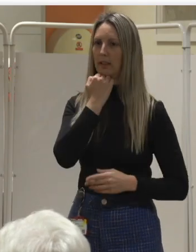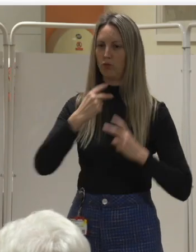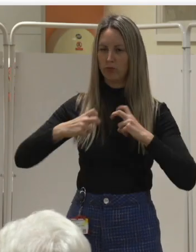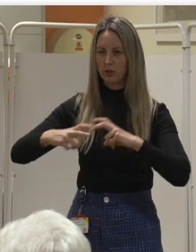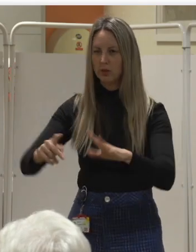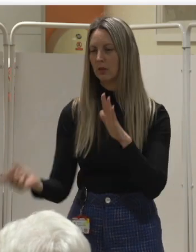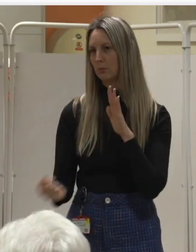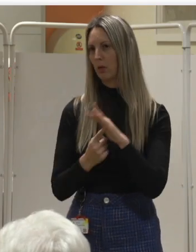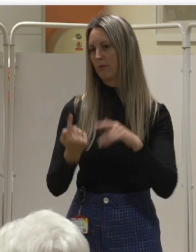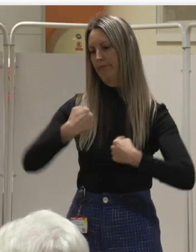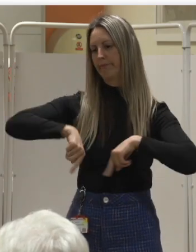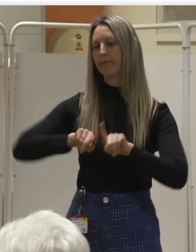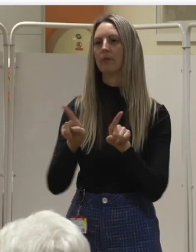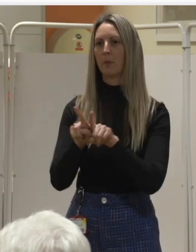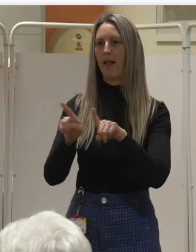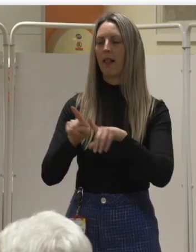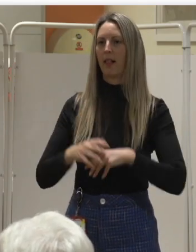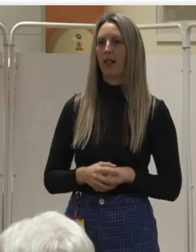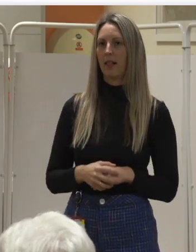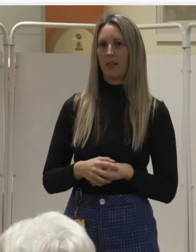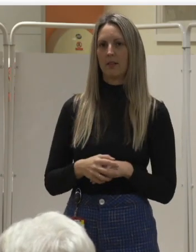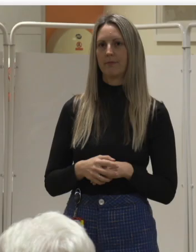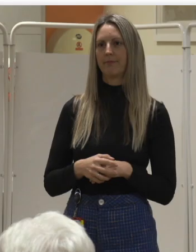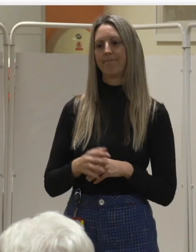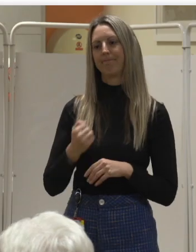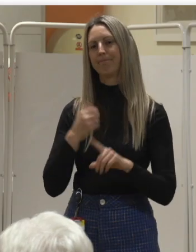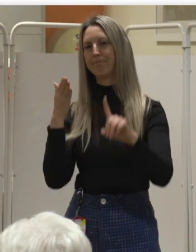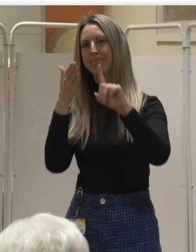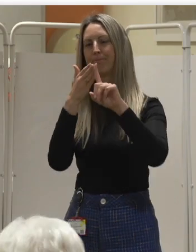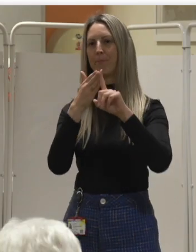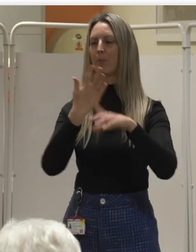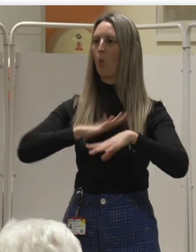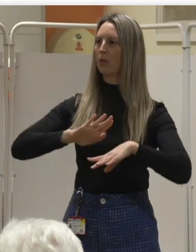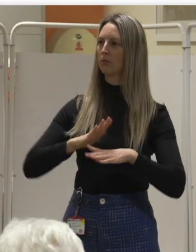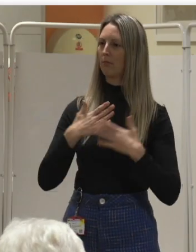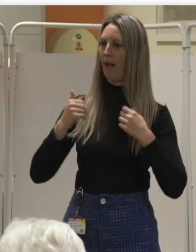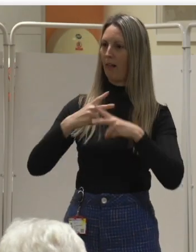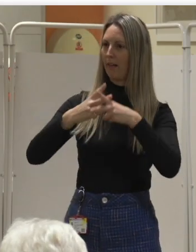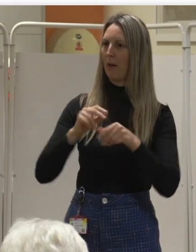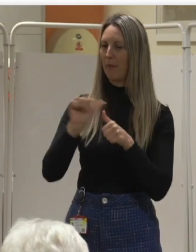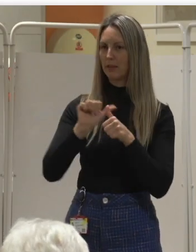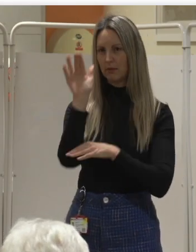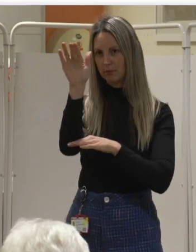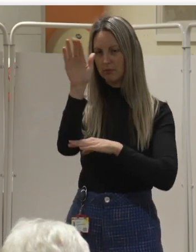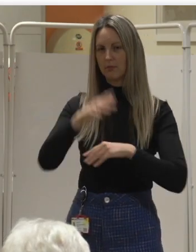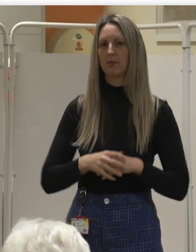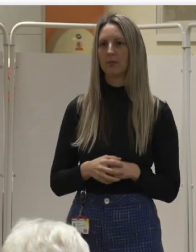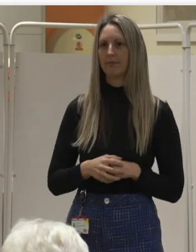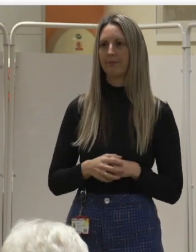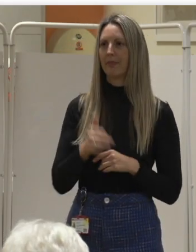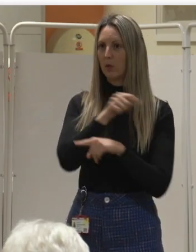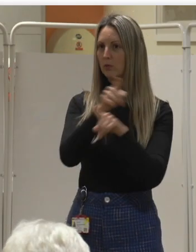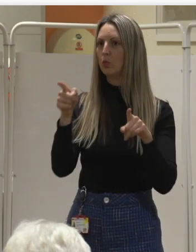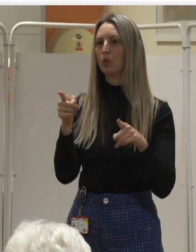things today, but we're trying to help make healthcare better for the future. And I know we've got a lot of service users in